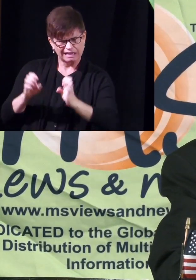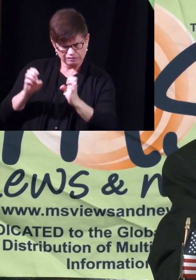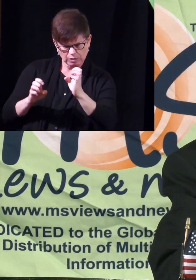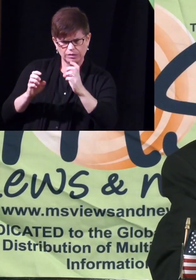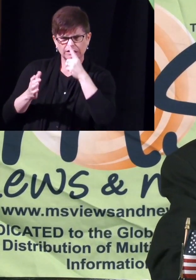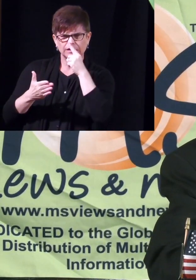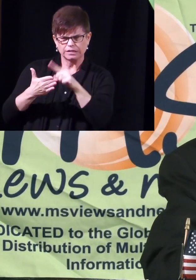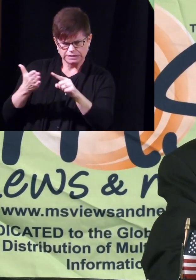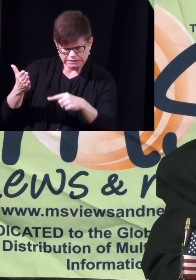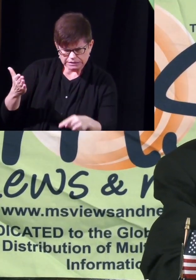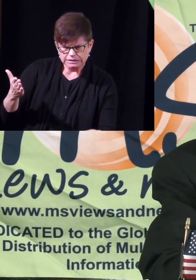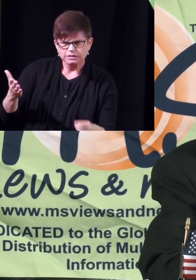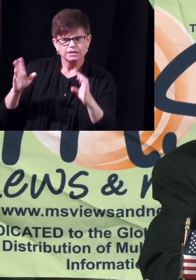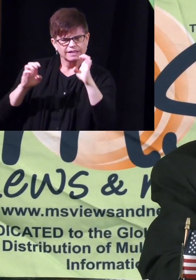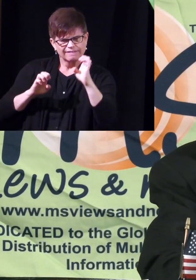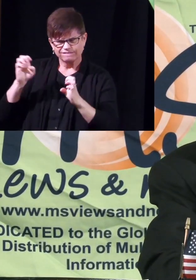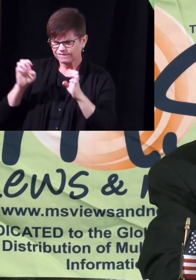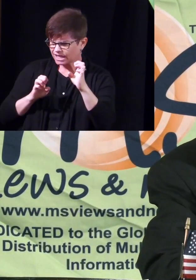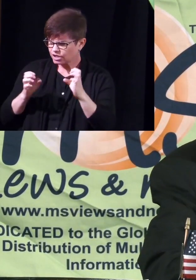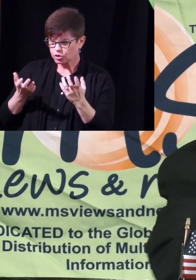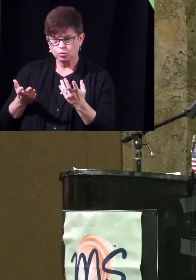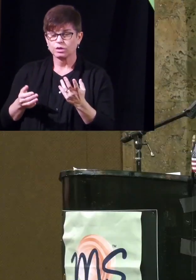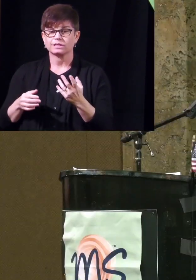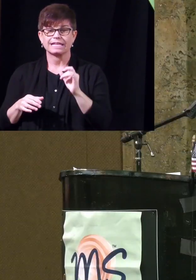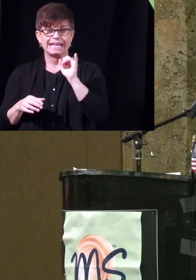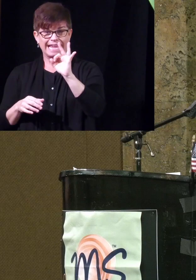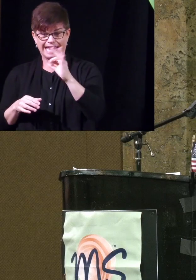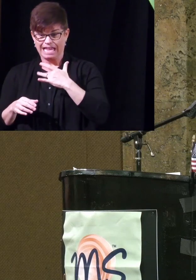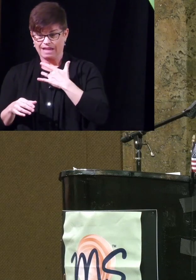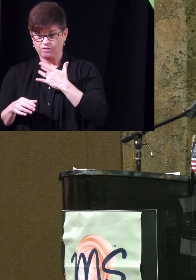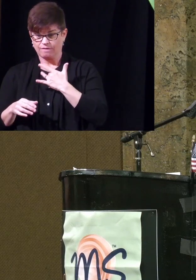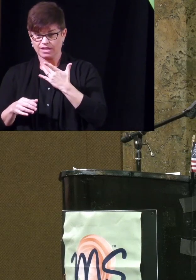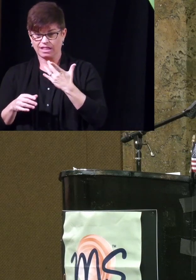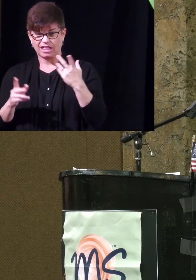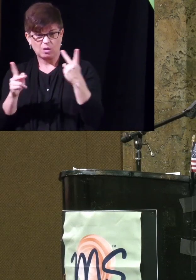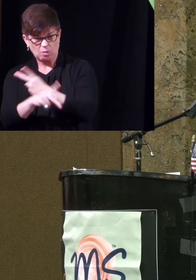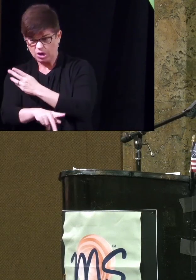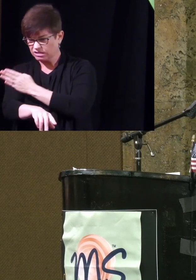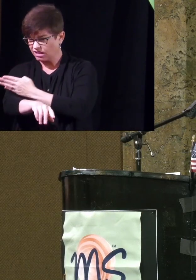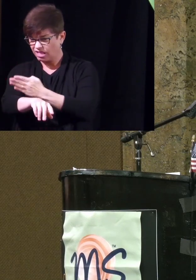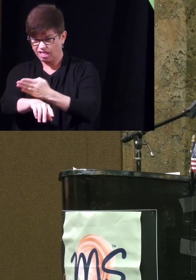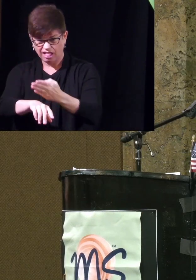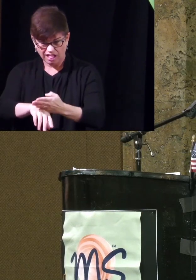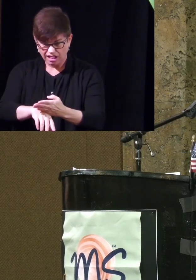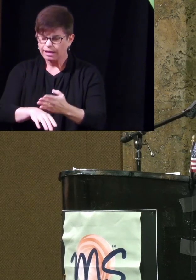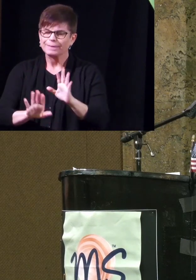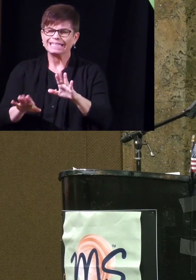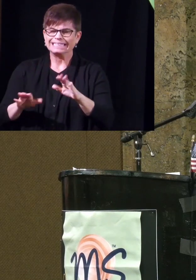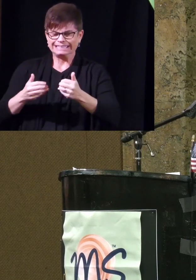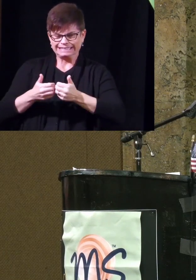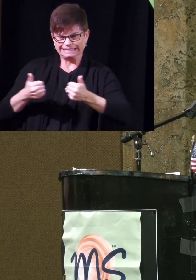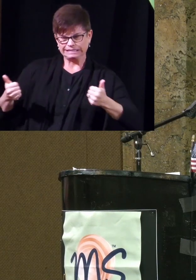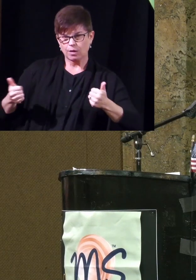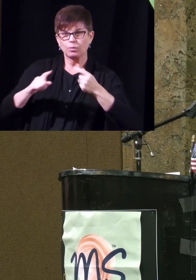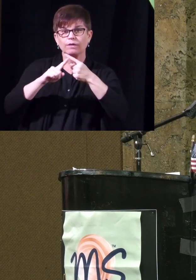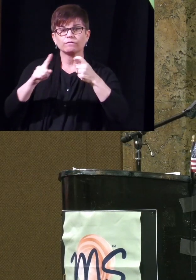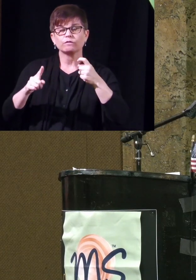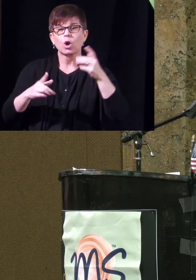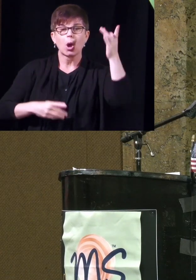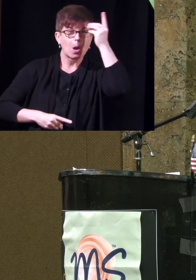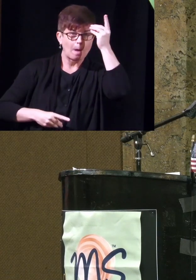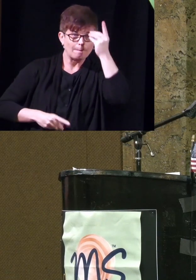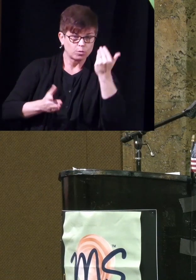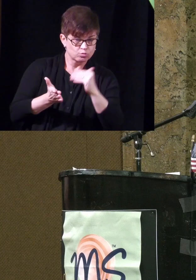be evaluated like we would evaluate anybody else who's feeling worse. Are you progressing independent of relapses? Are you having relapses? You need